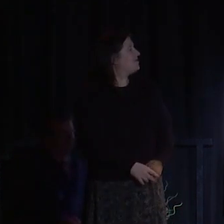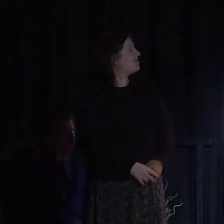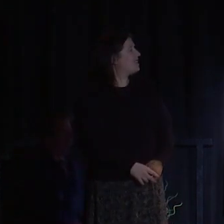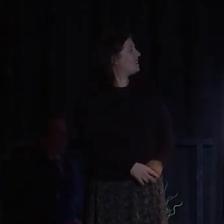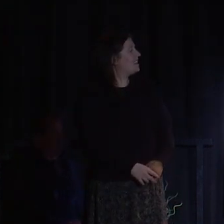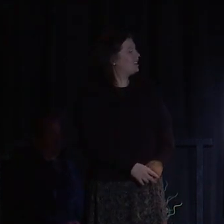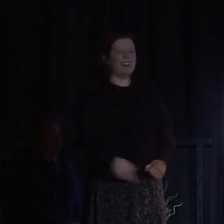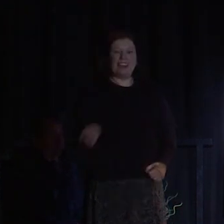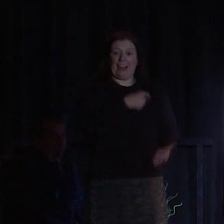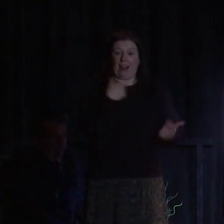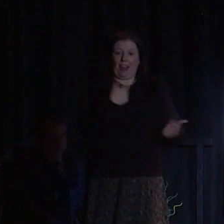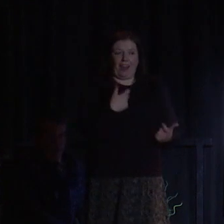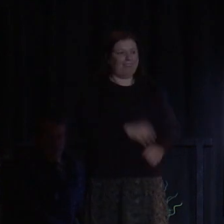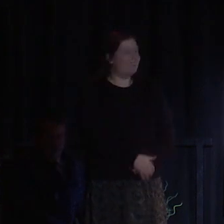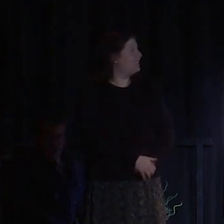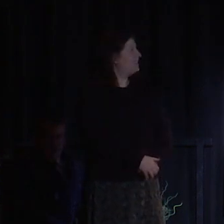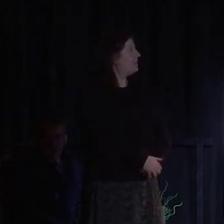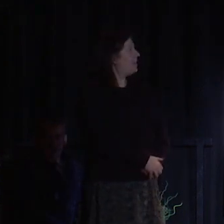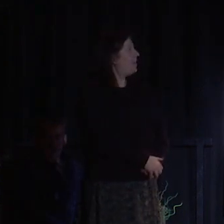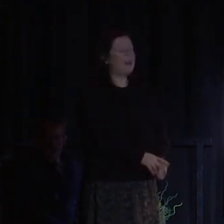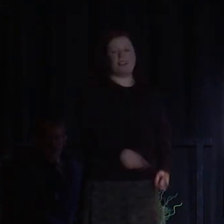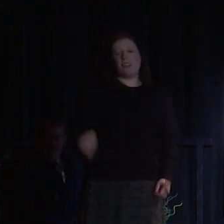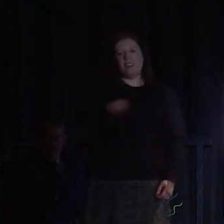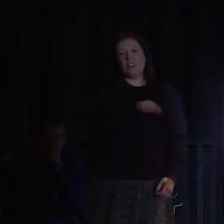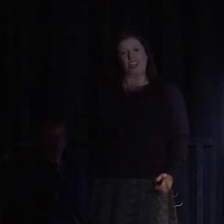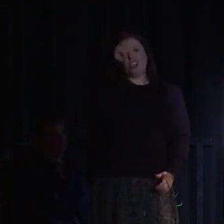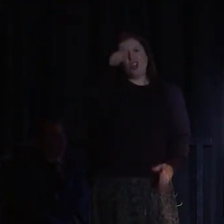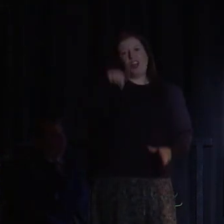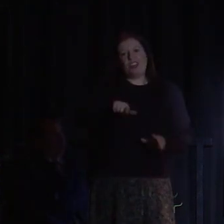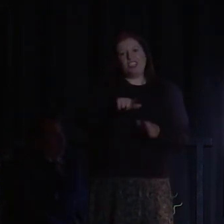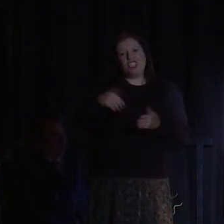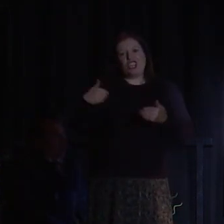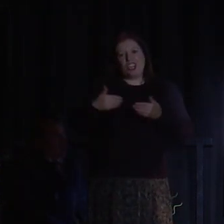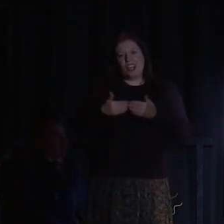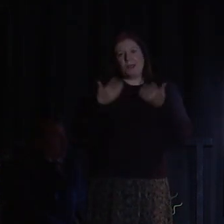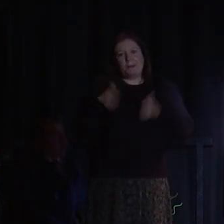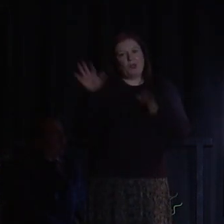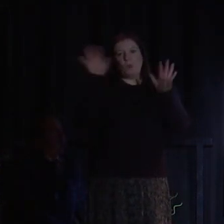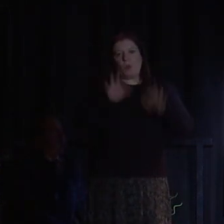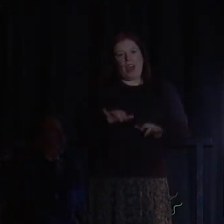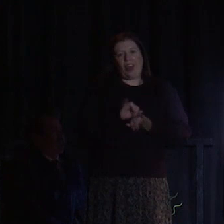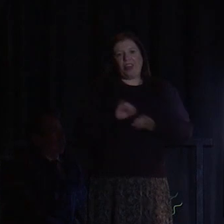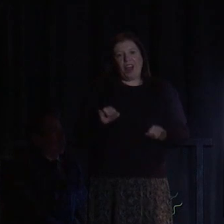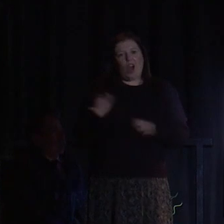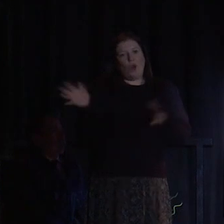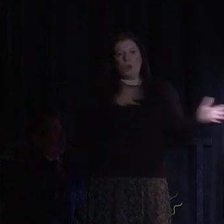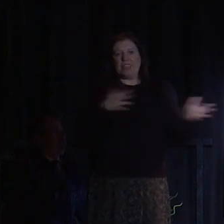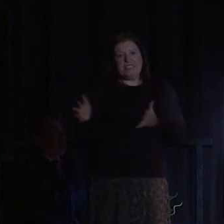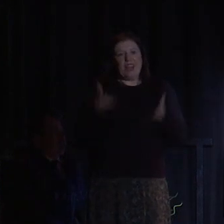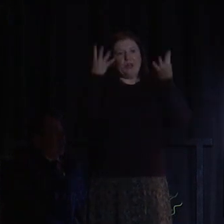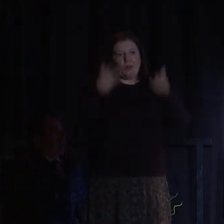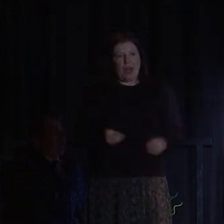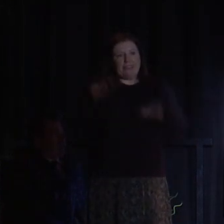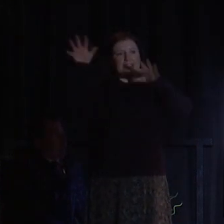So this year, I'm sure a lot of companies will agree, has been quite a torrential, weather-battered, windy, wet